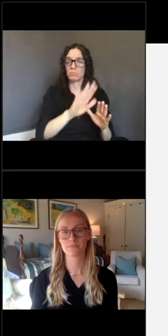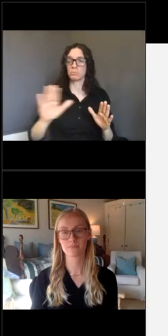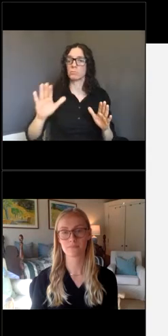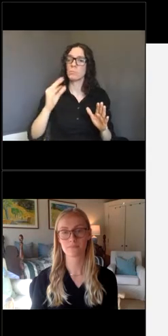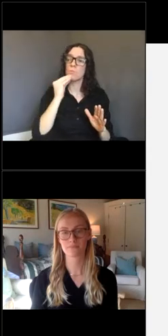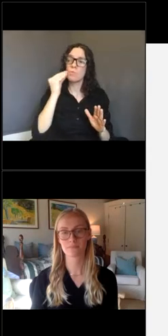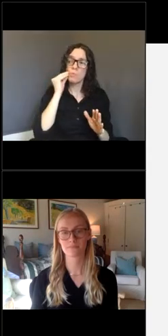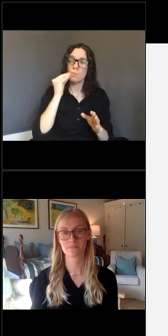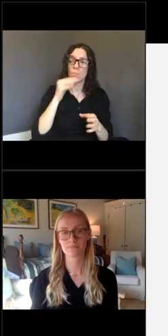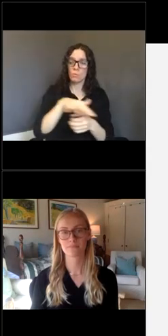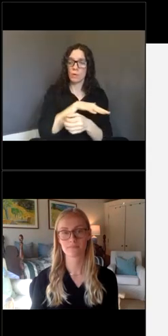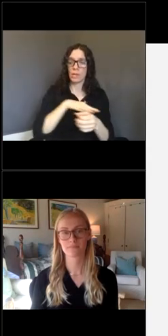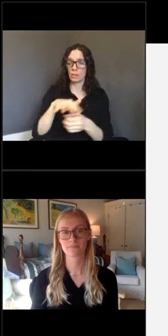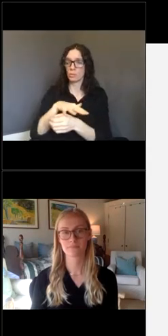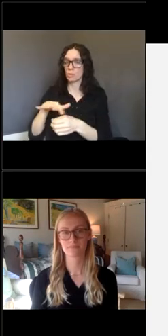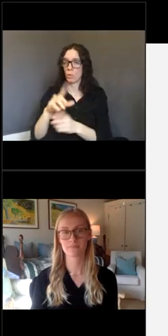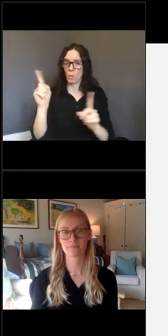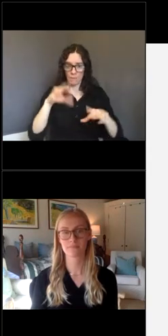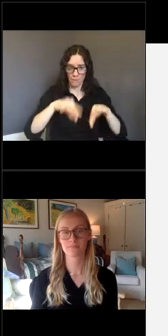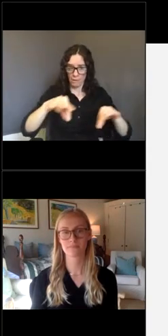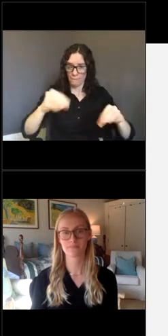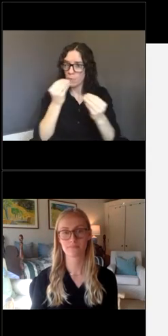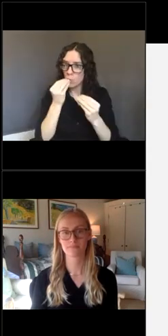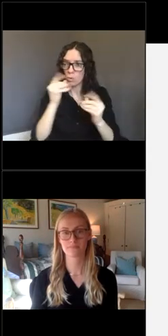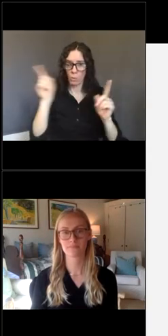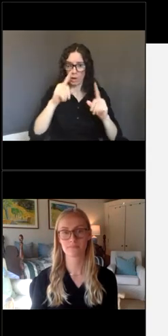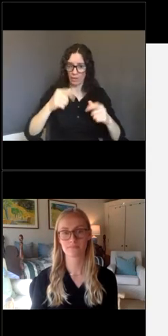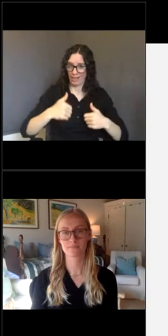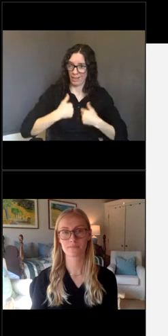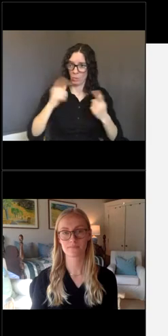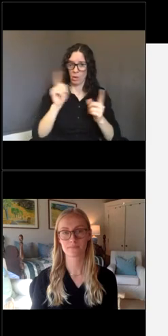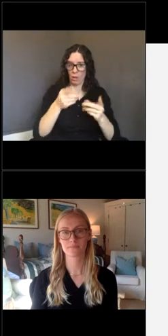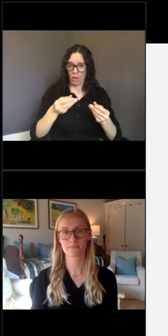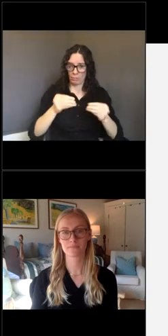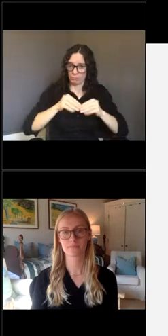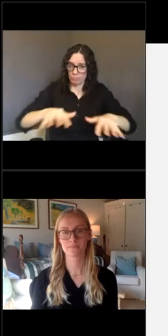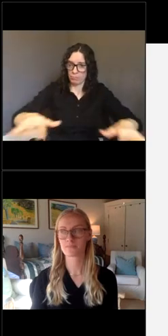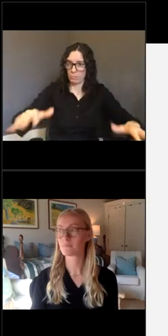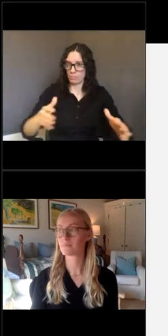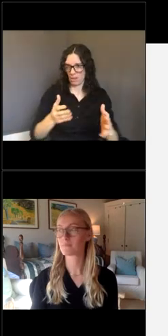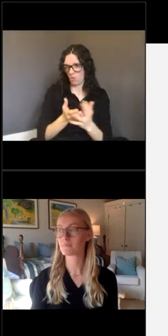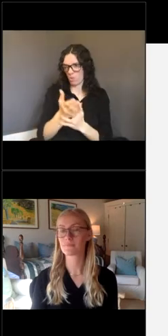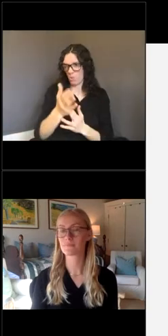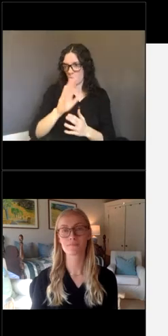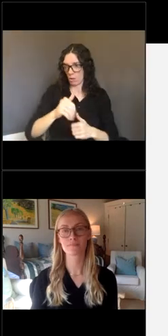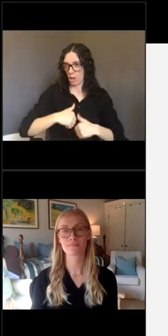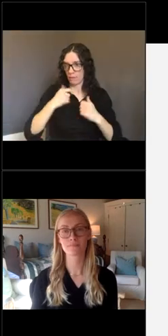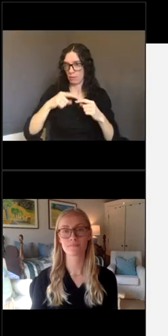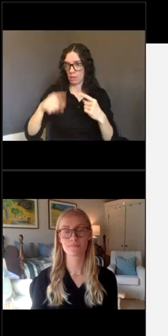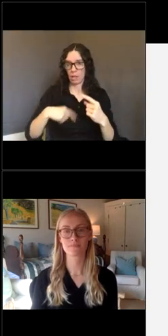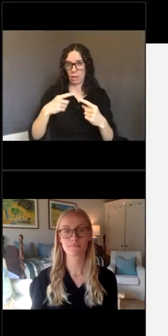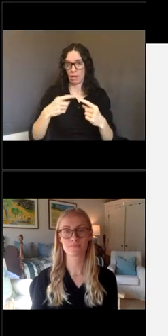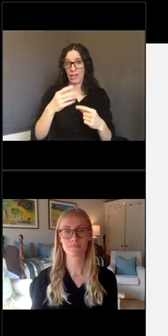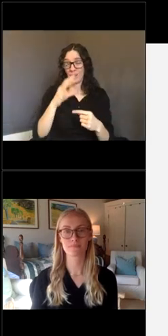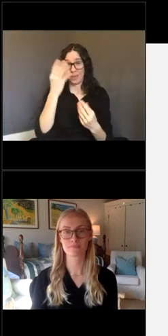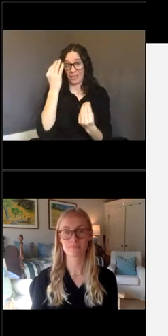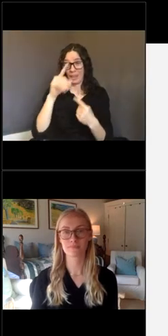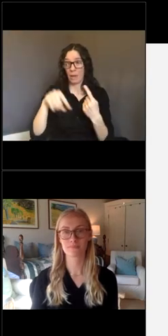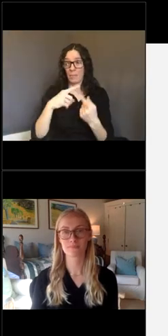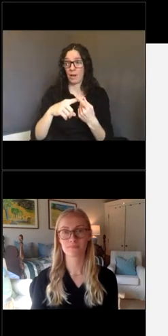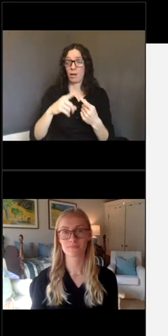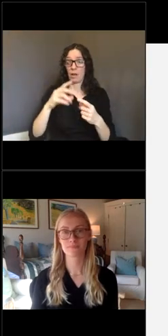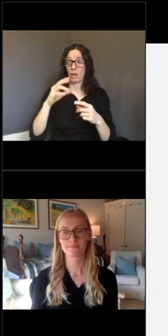their life cycle. And this is especially, of course, relevant for migratory species.